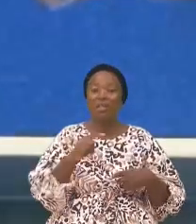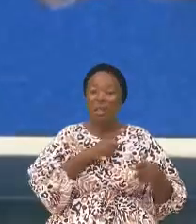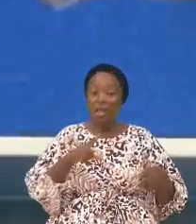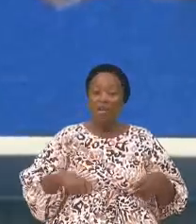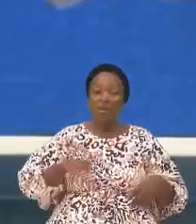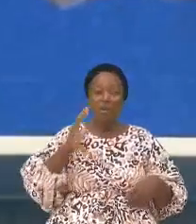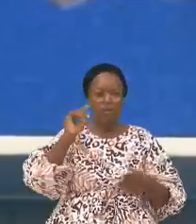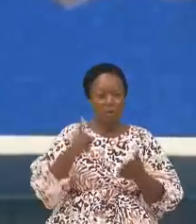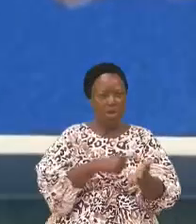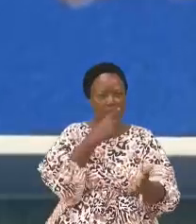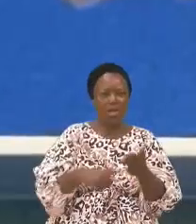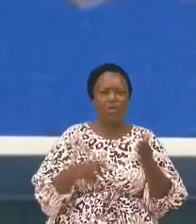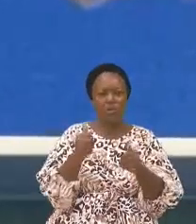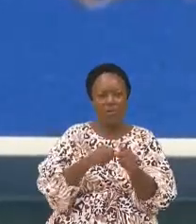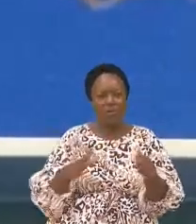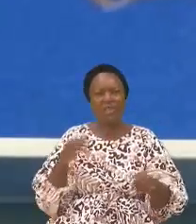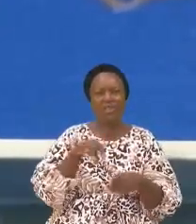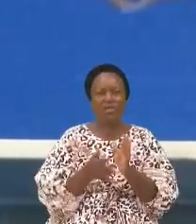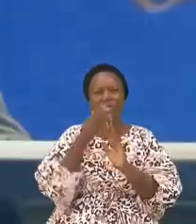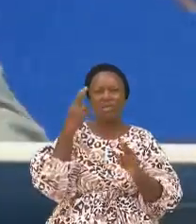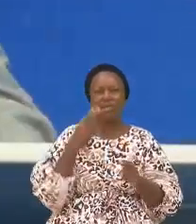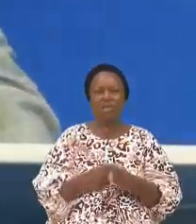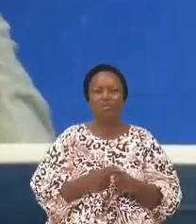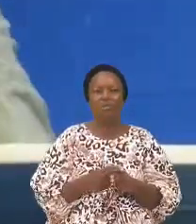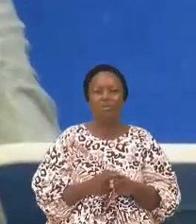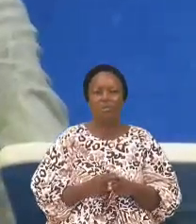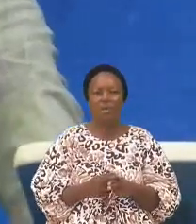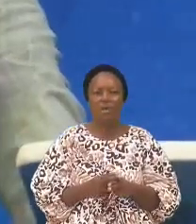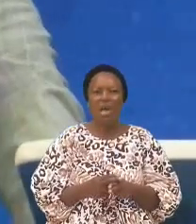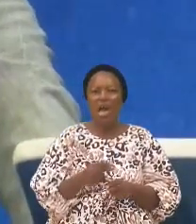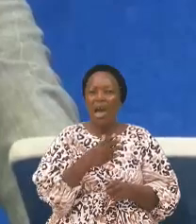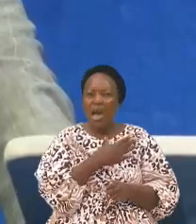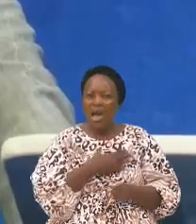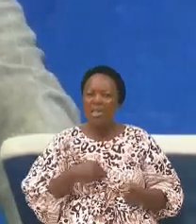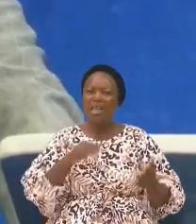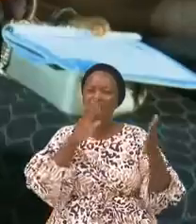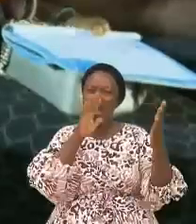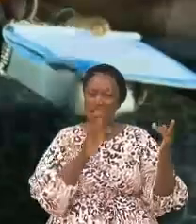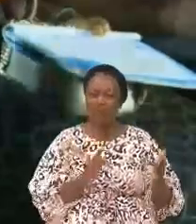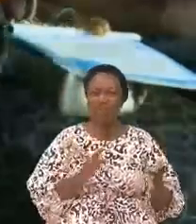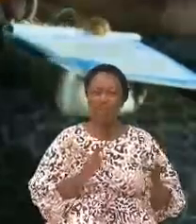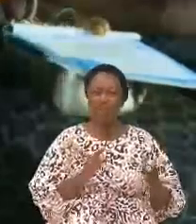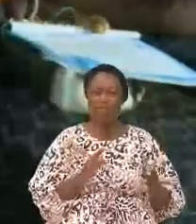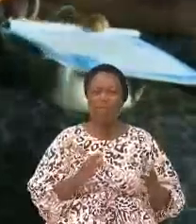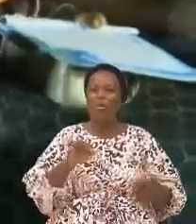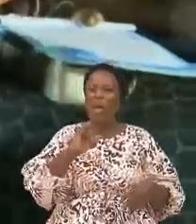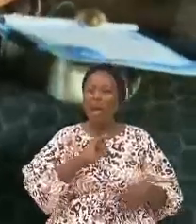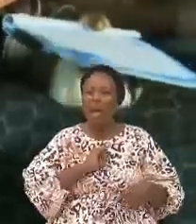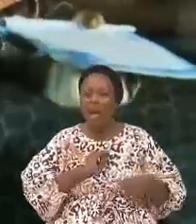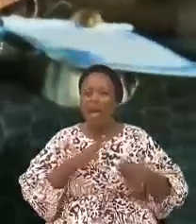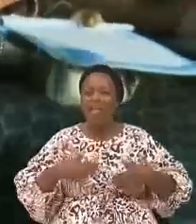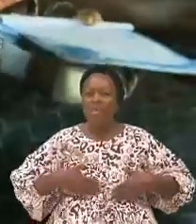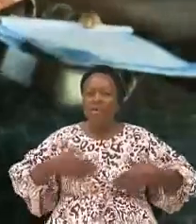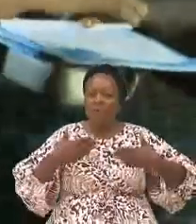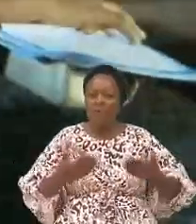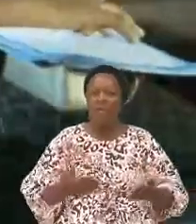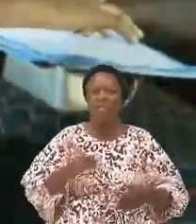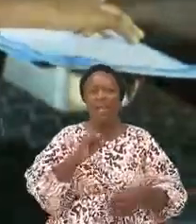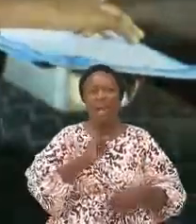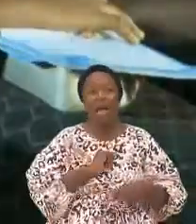the pain in your life, the Lord will cancel everything. I